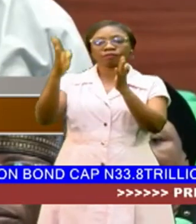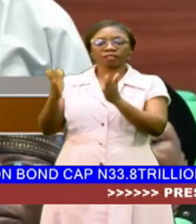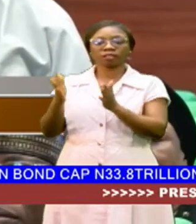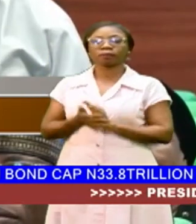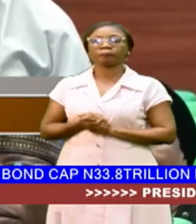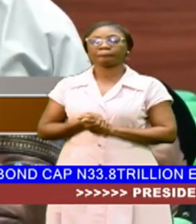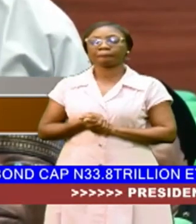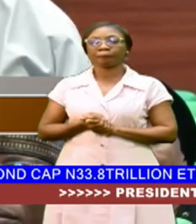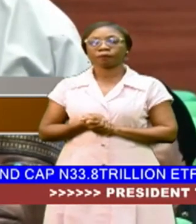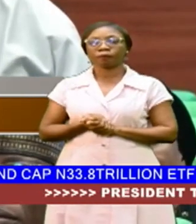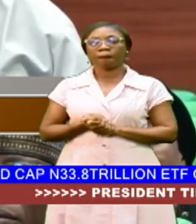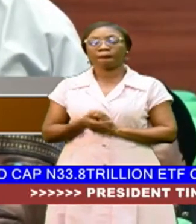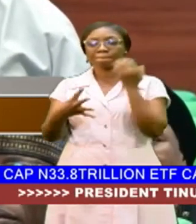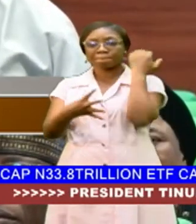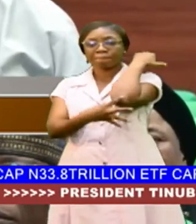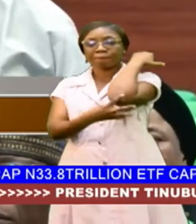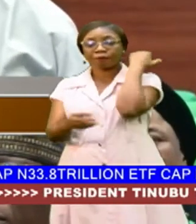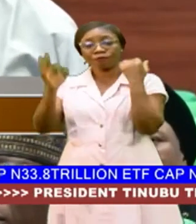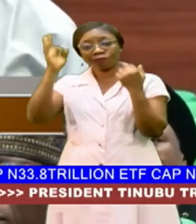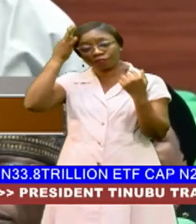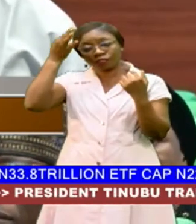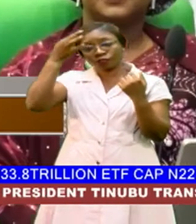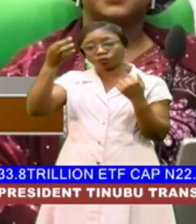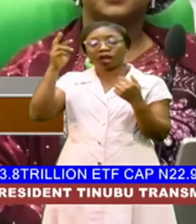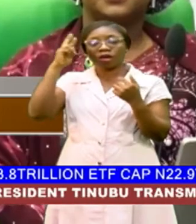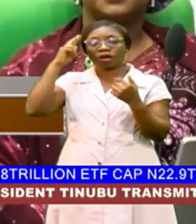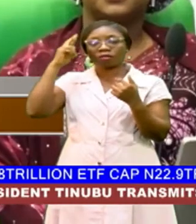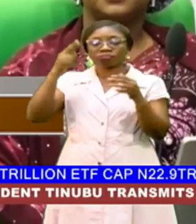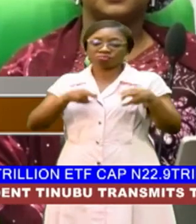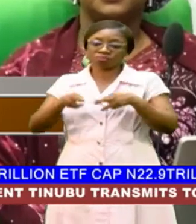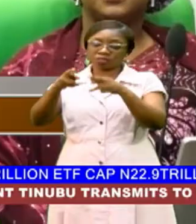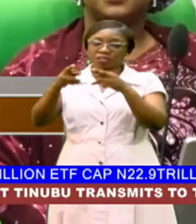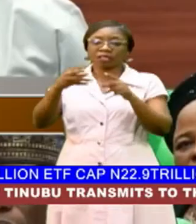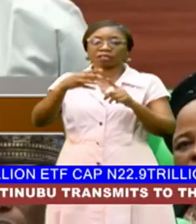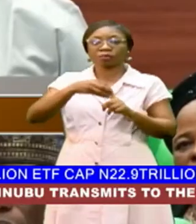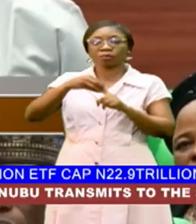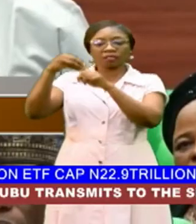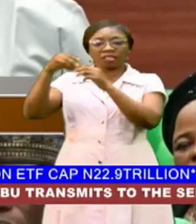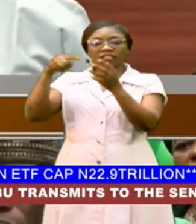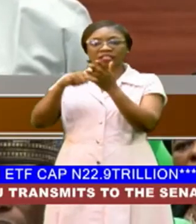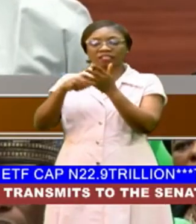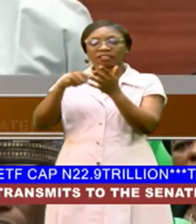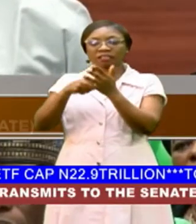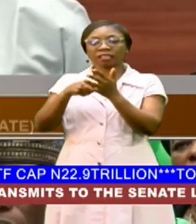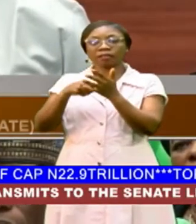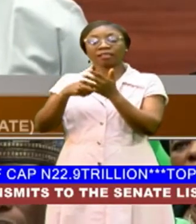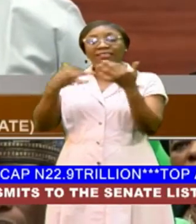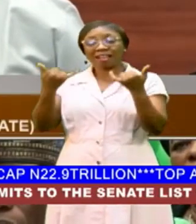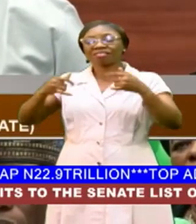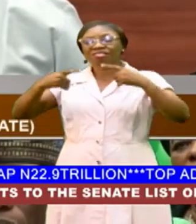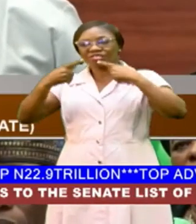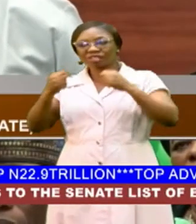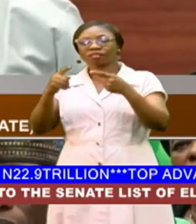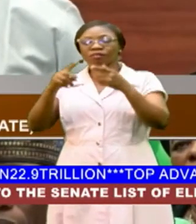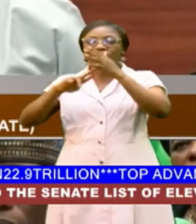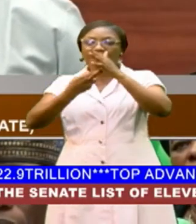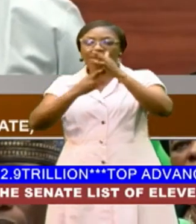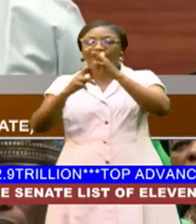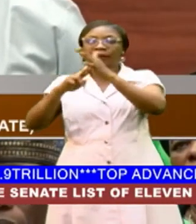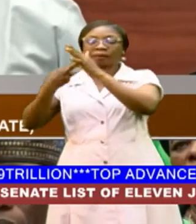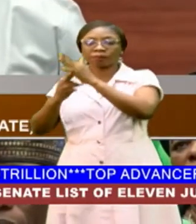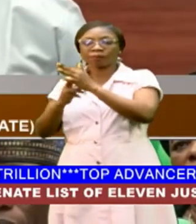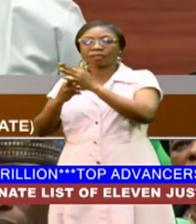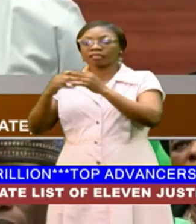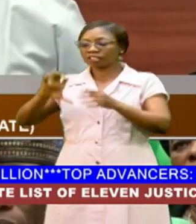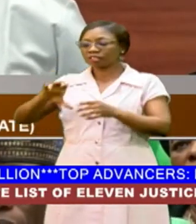Even all federal roads, especially this season of holidays, immediately commence repairs of the failed section of